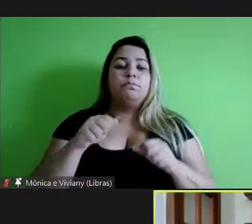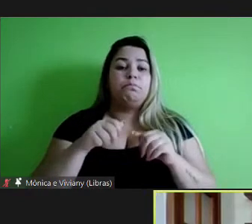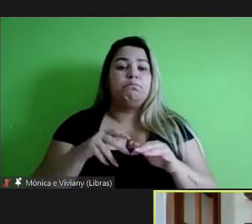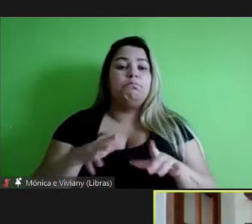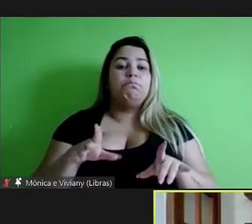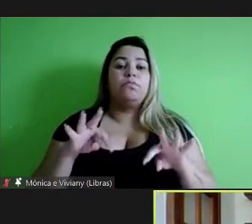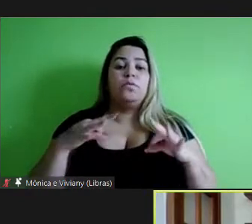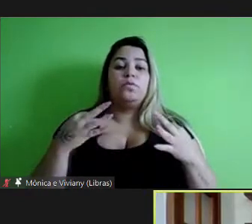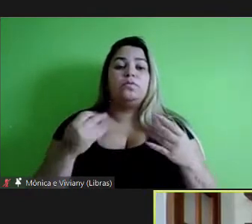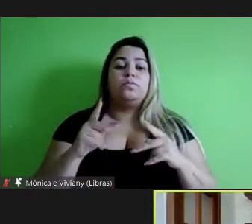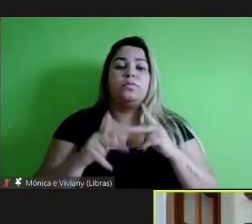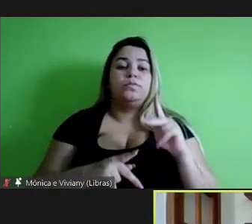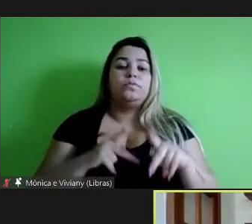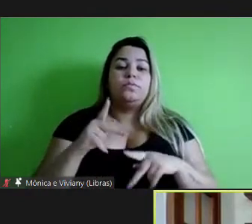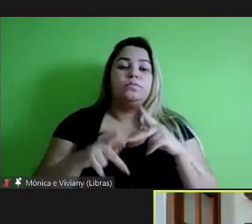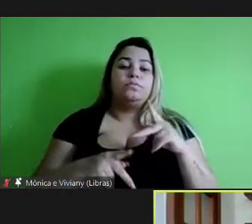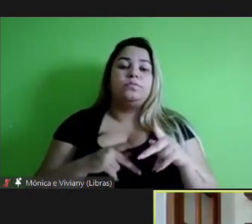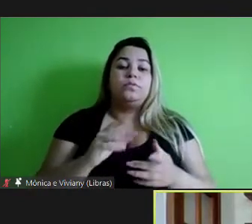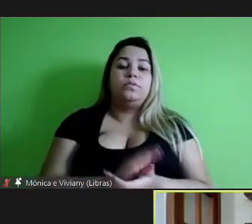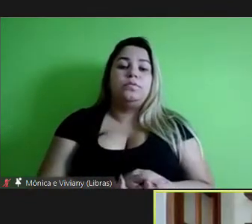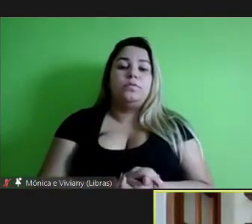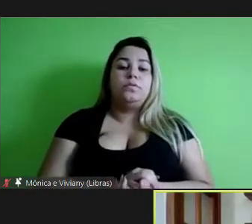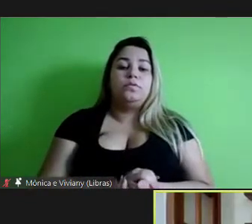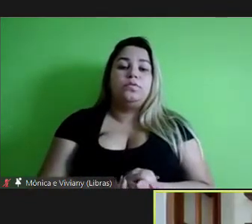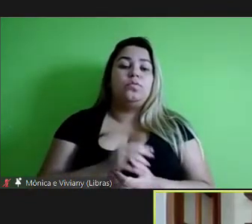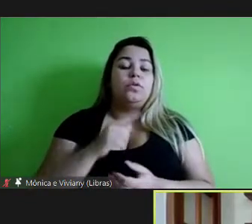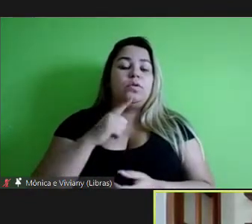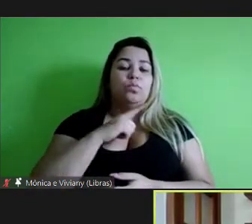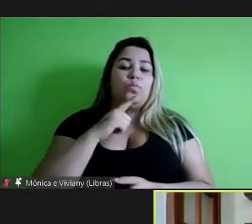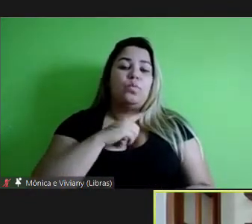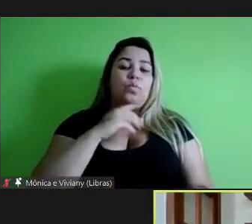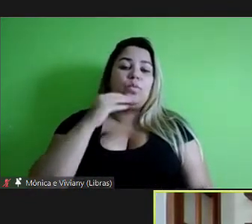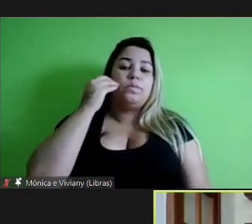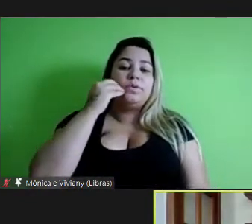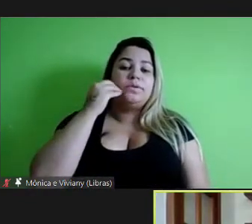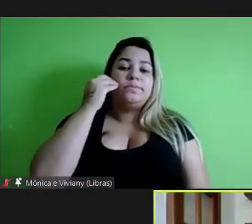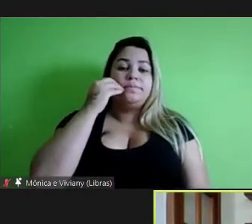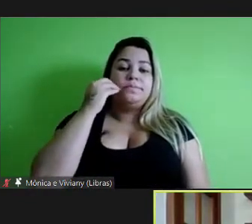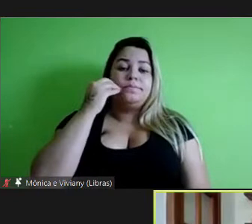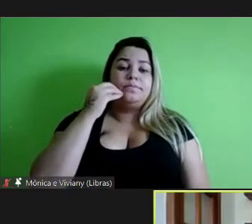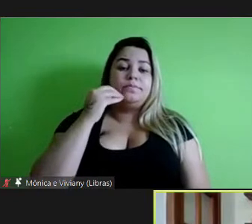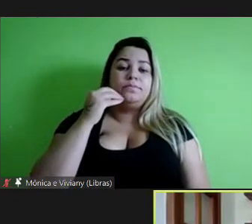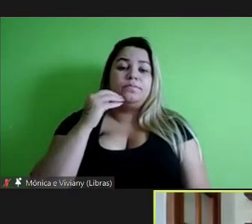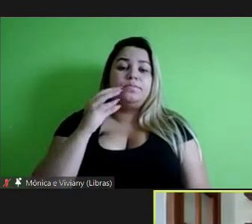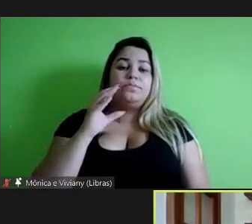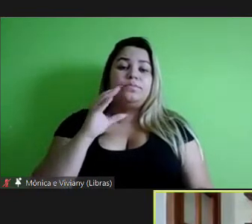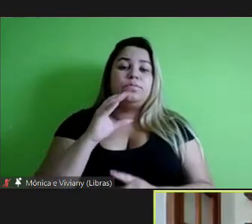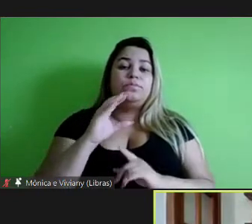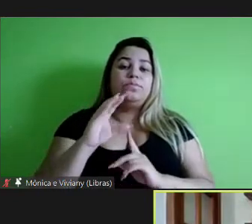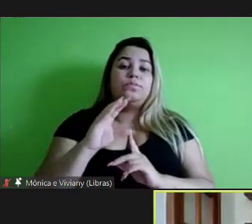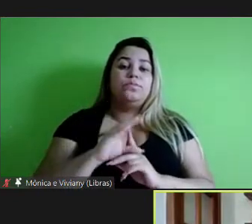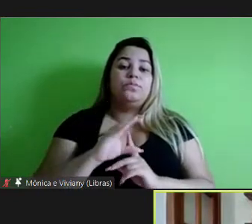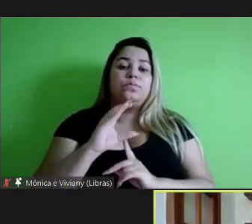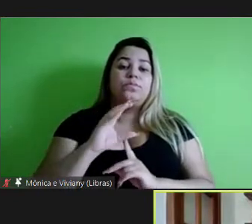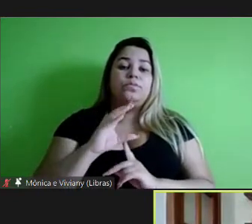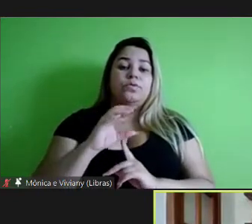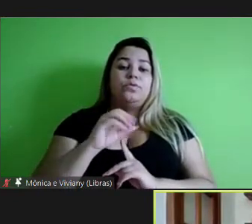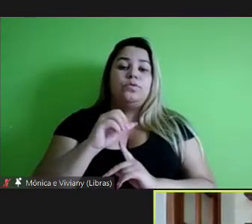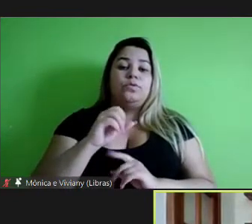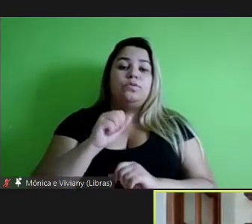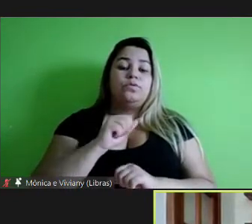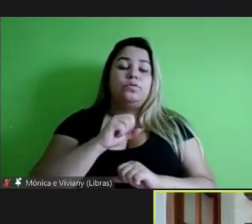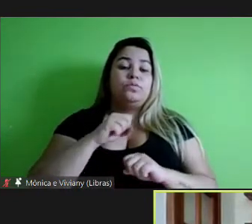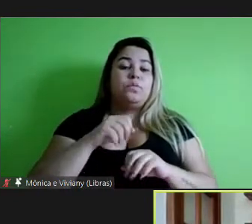which can be given to the population in the territory. I had an experience, it's even in my curriculum. I did a course